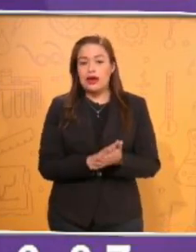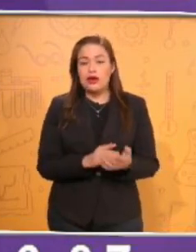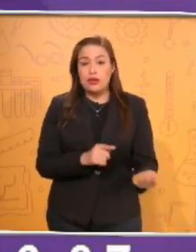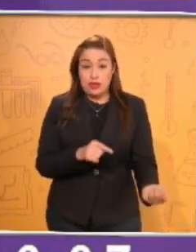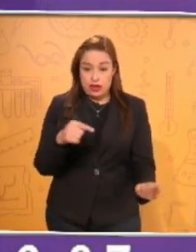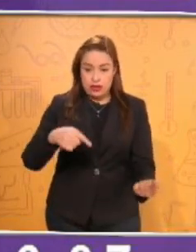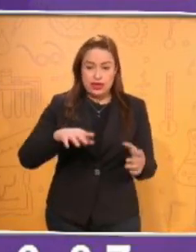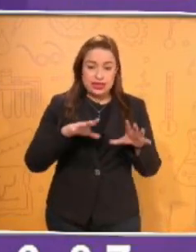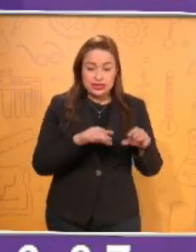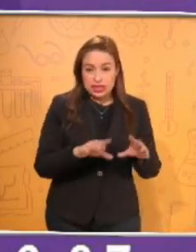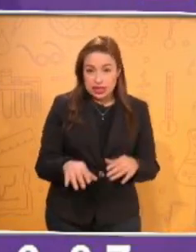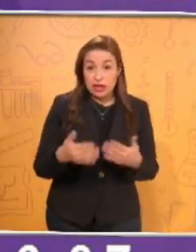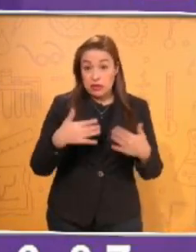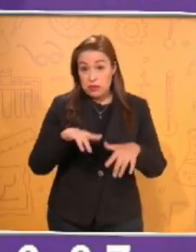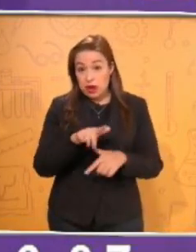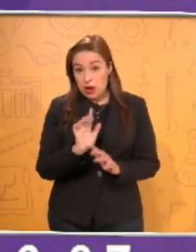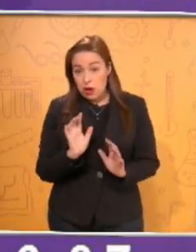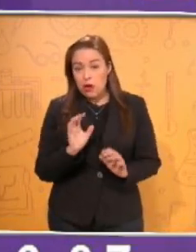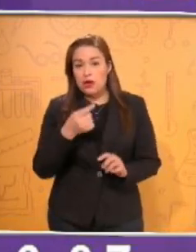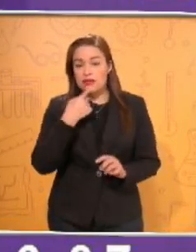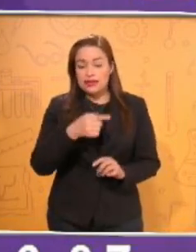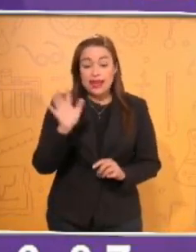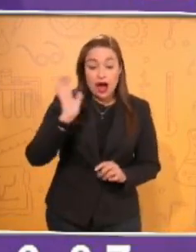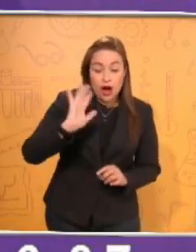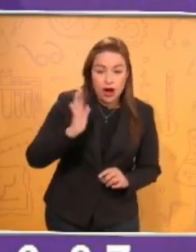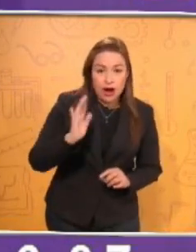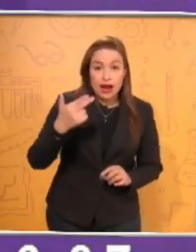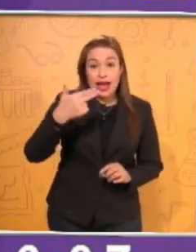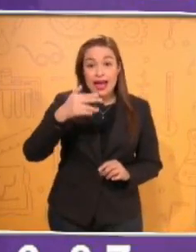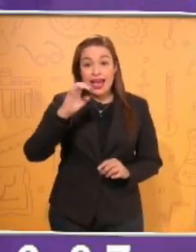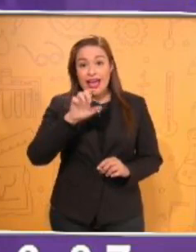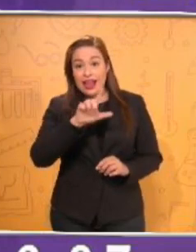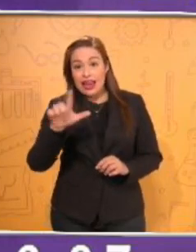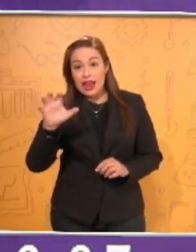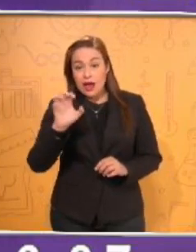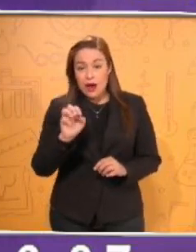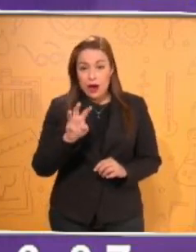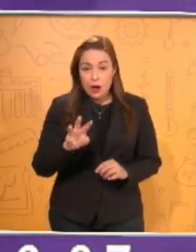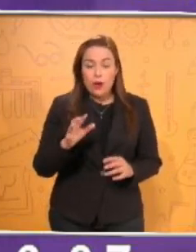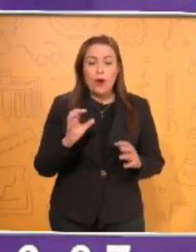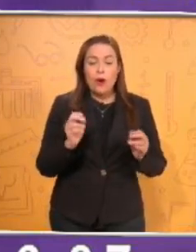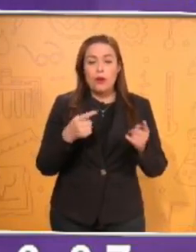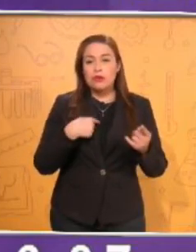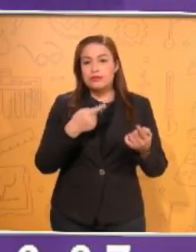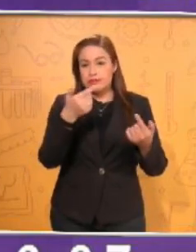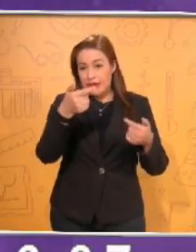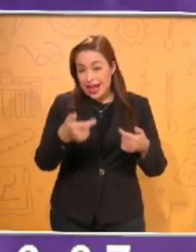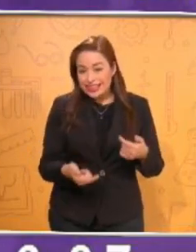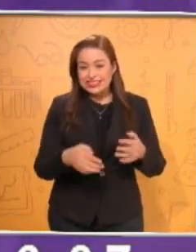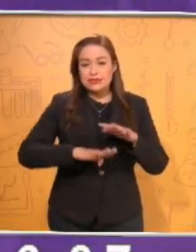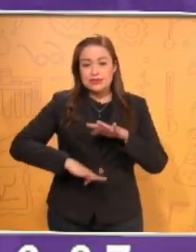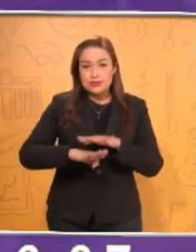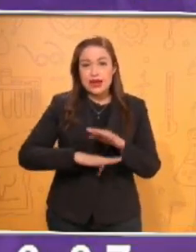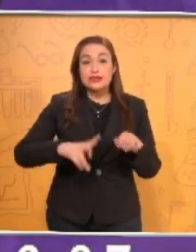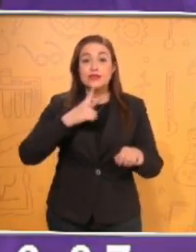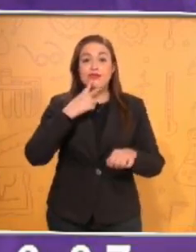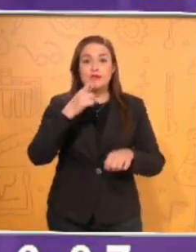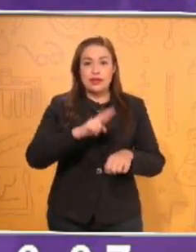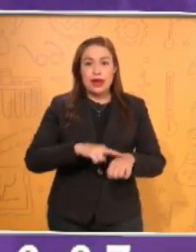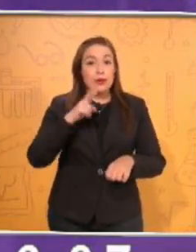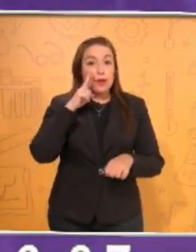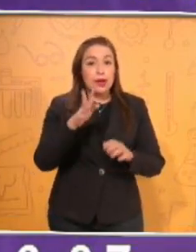teaching the hello and friends vocabulary. Then let's continue. Next